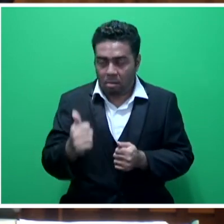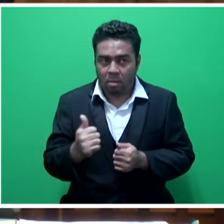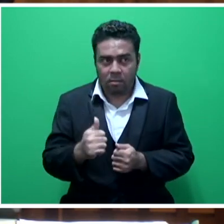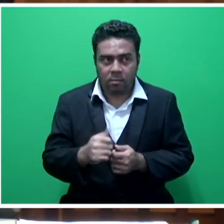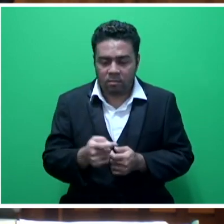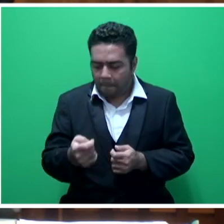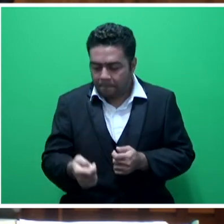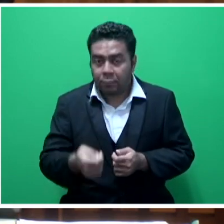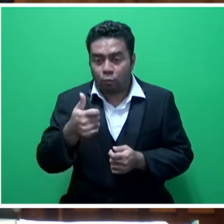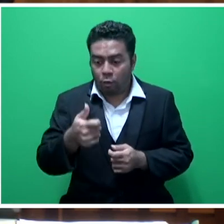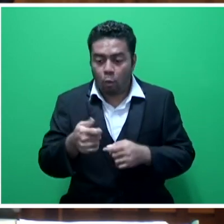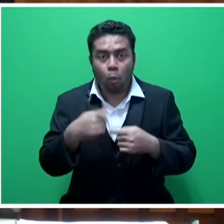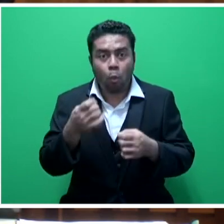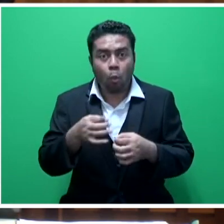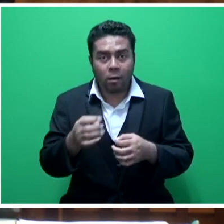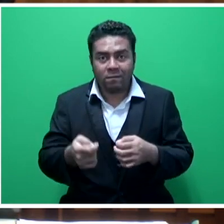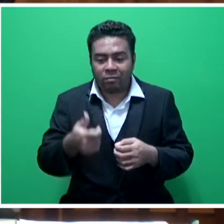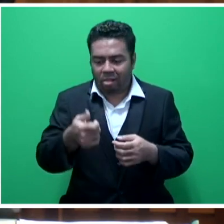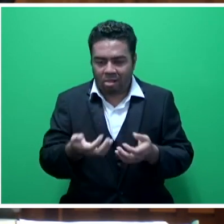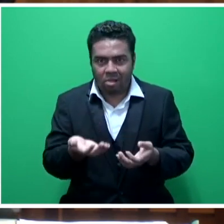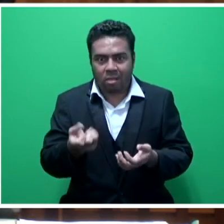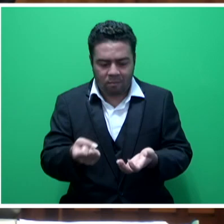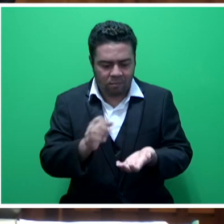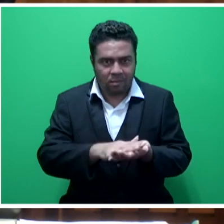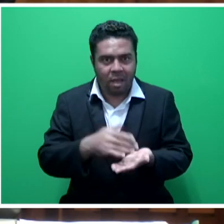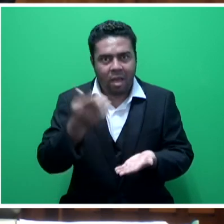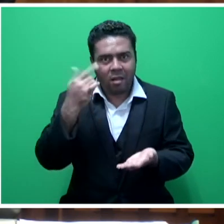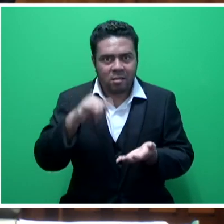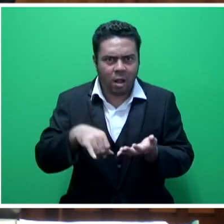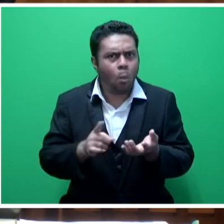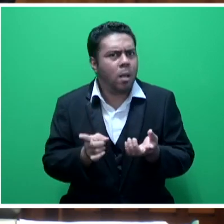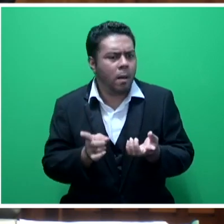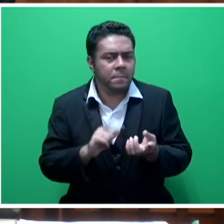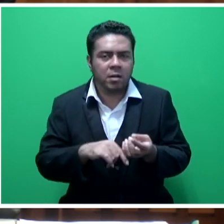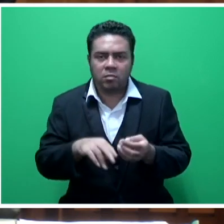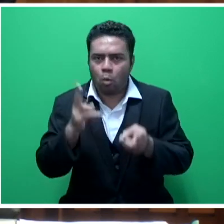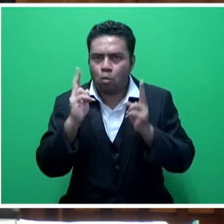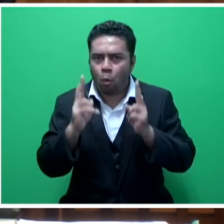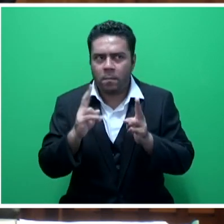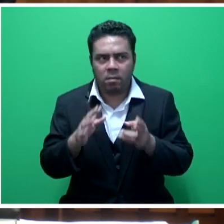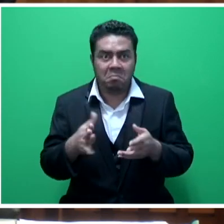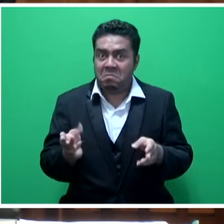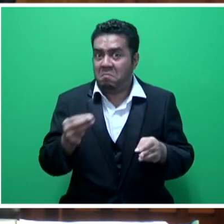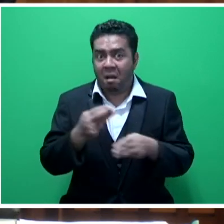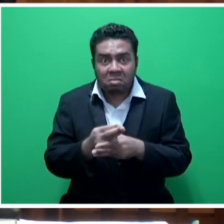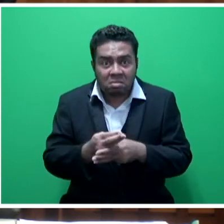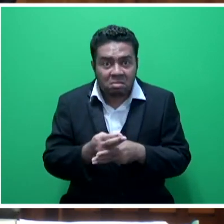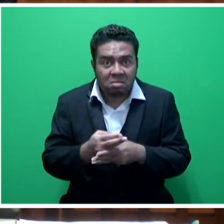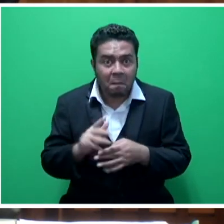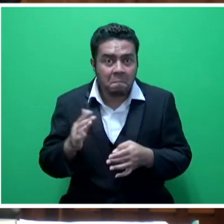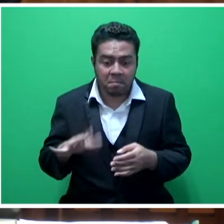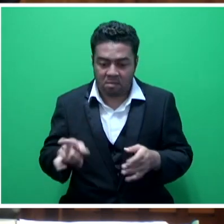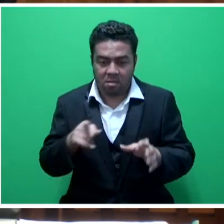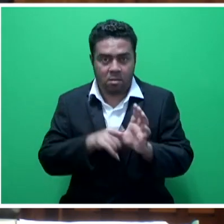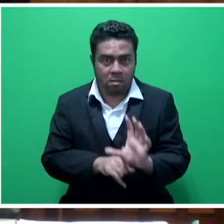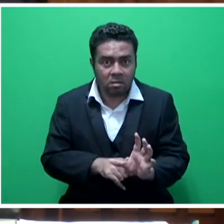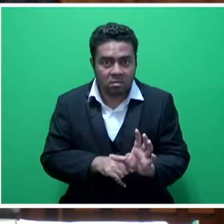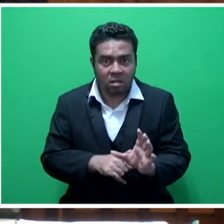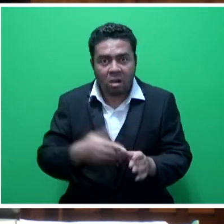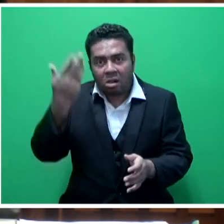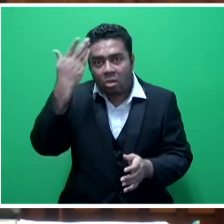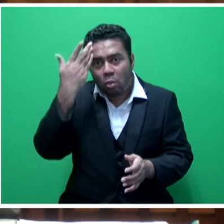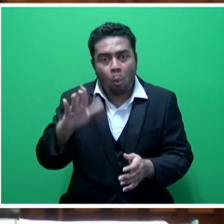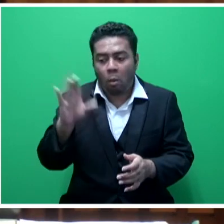flip than predicting the full return of normalized passenger air travel. It could be months. It could be years. No one